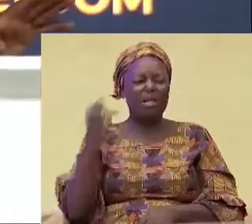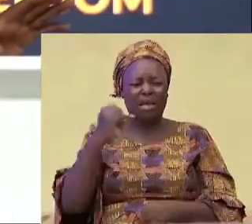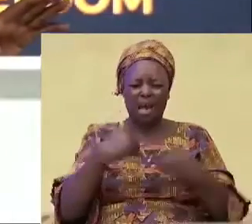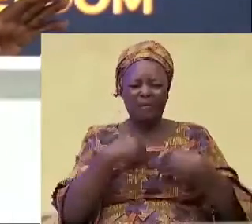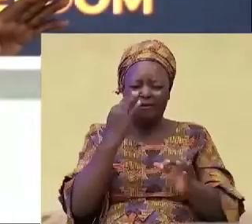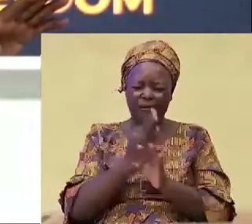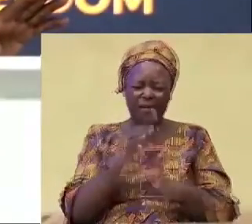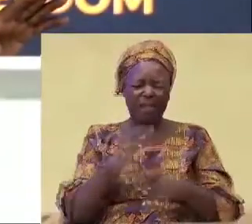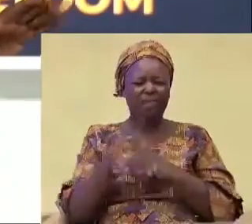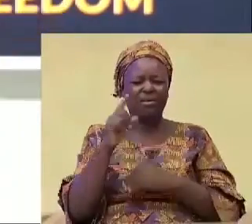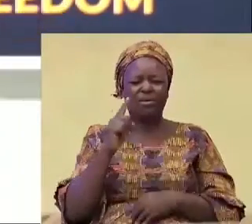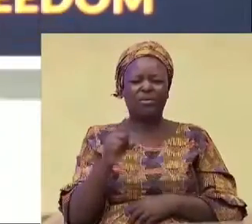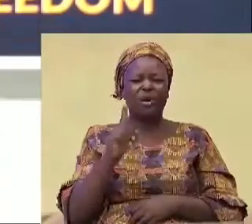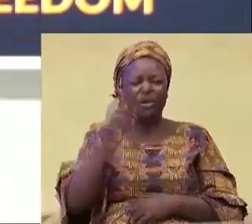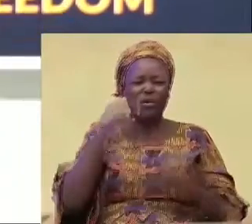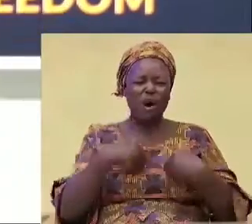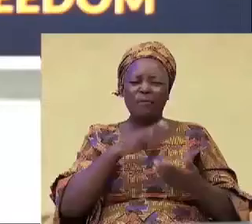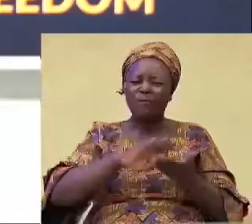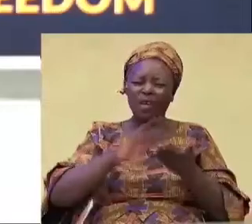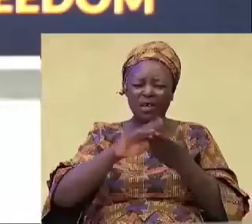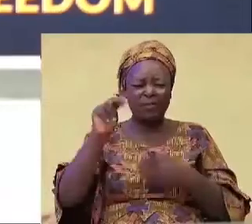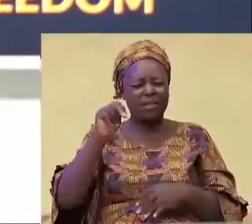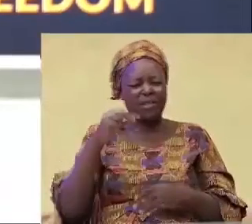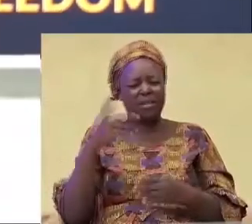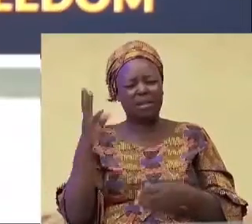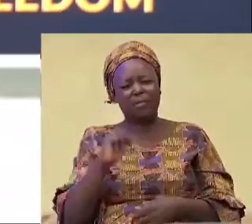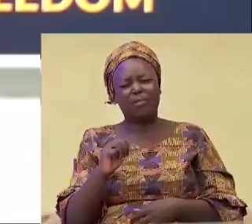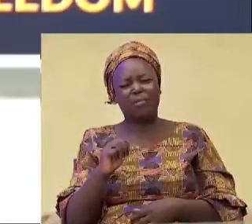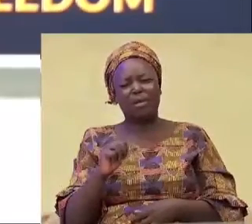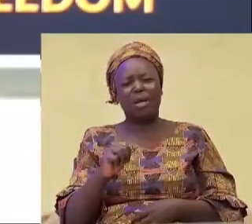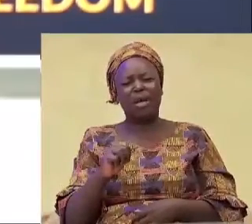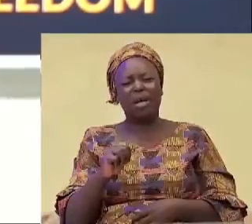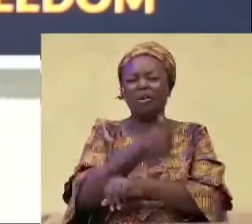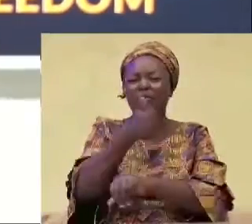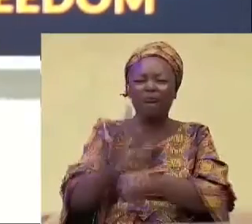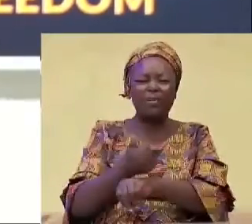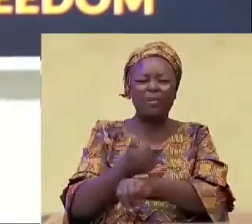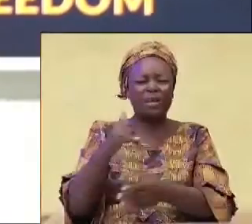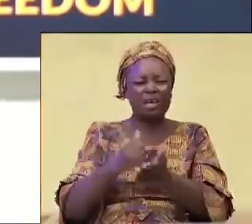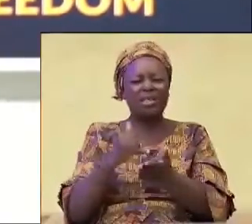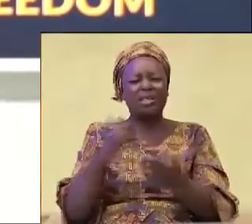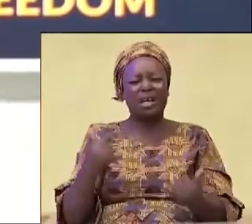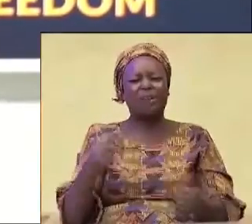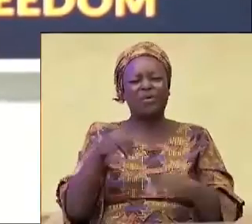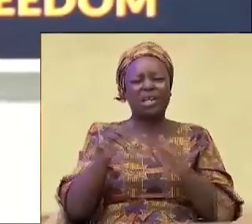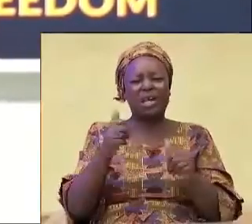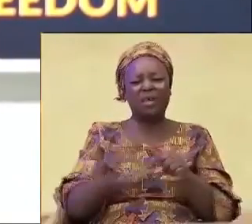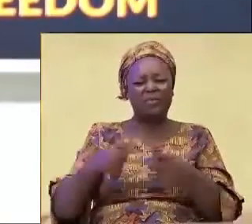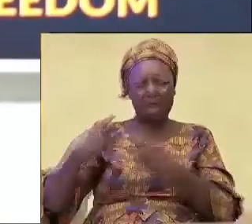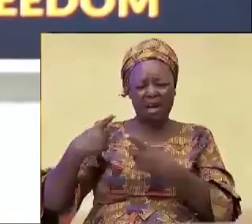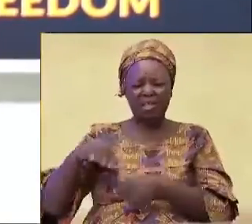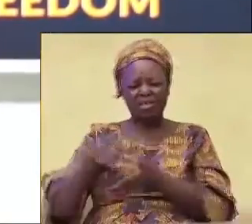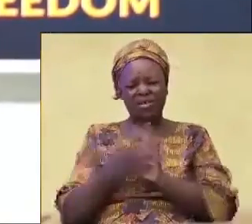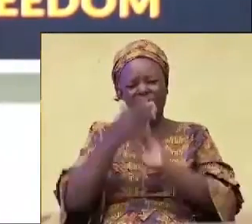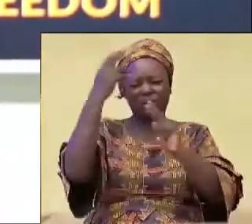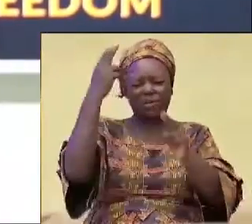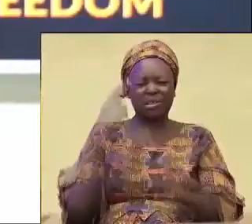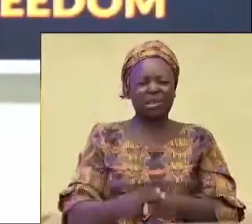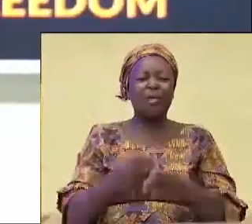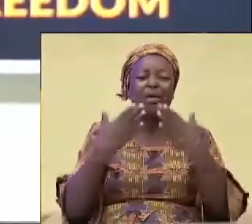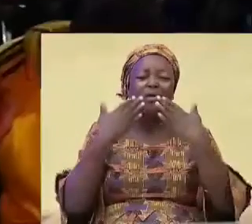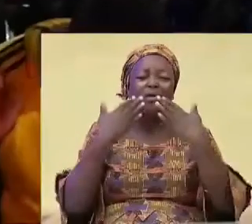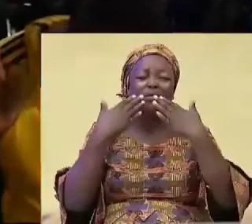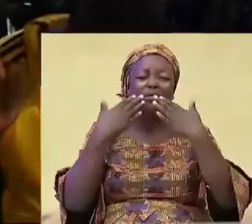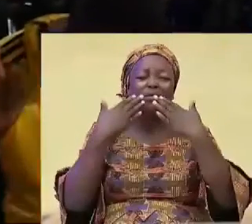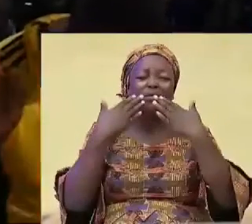them. They have faith in you. You have forgiven them. Confirm it in every heart in